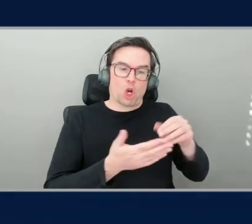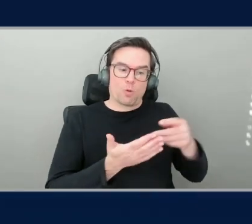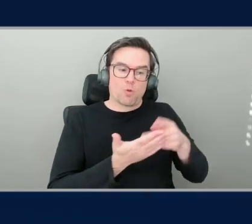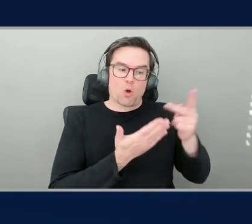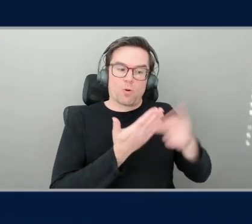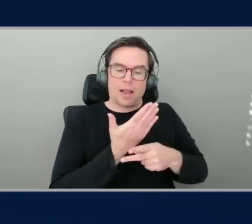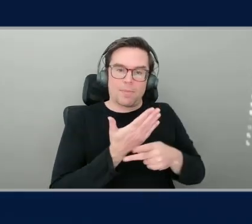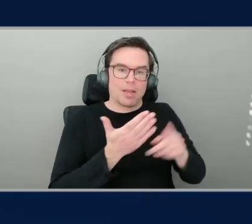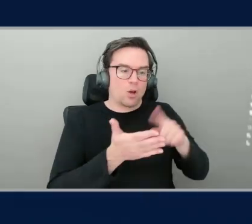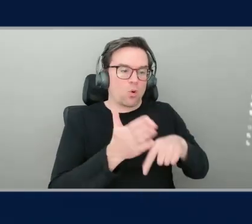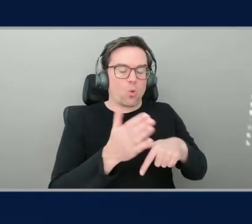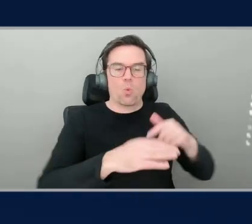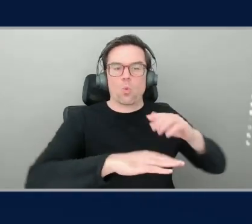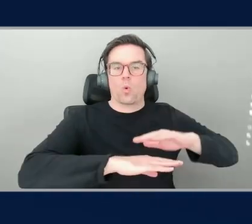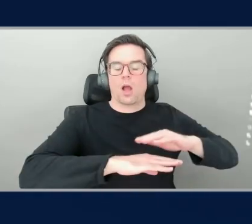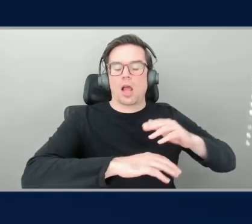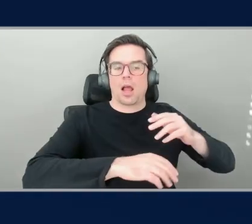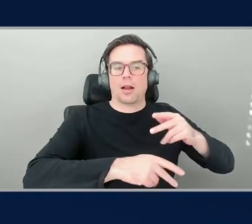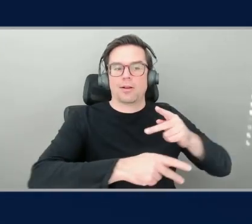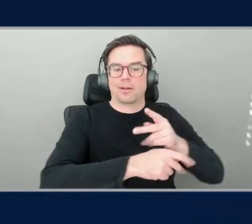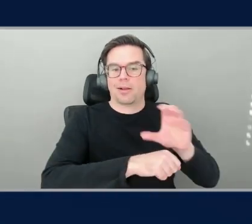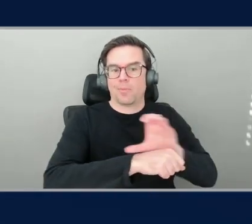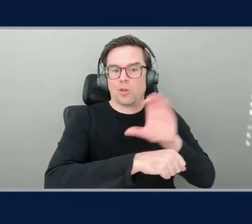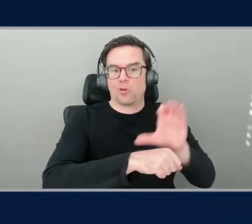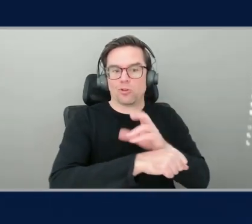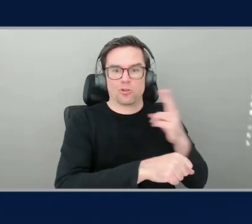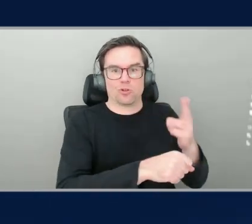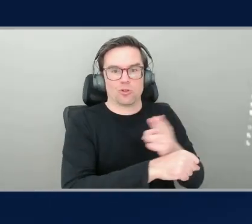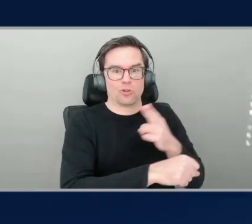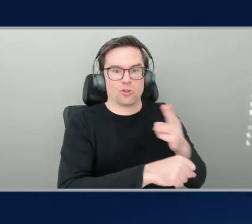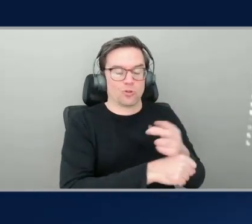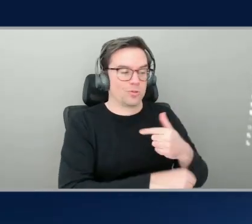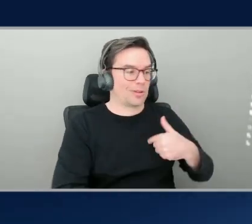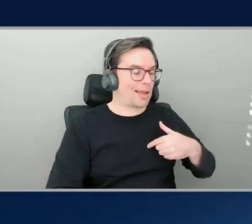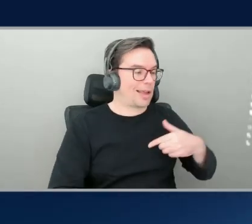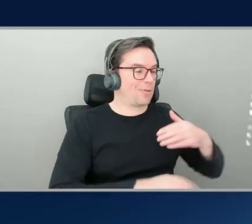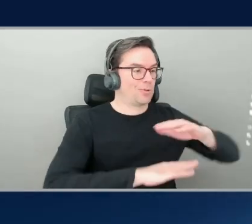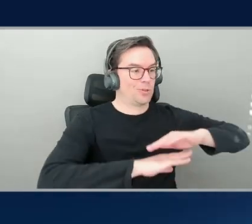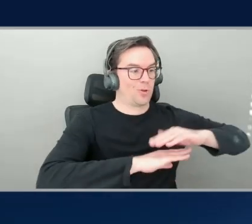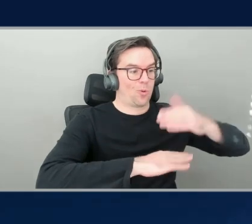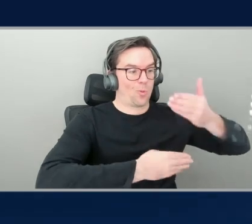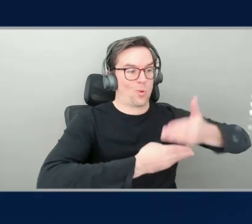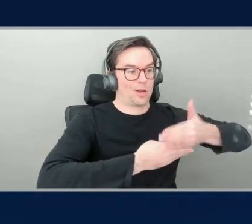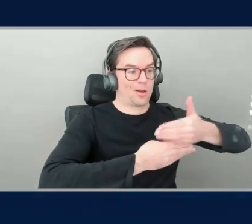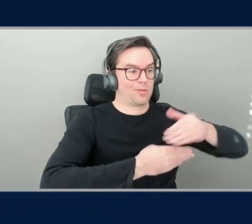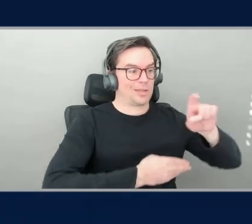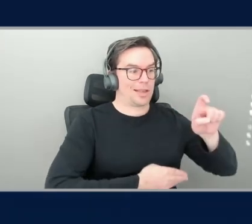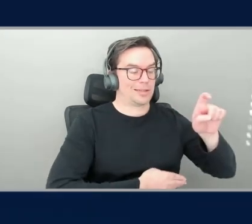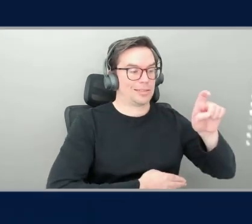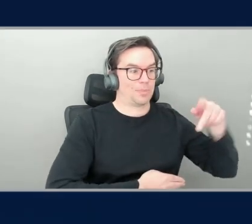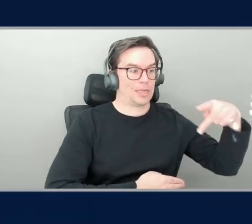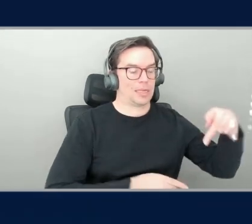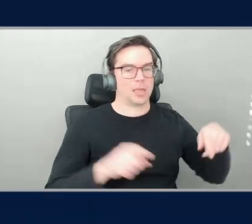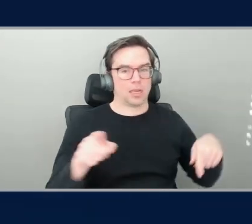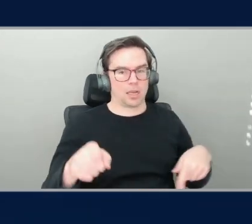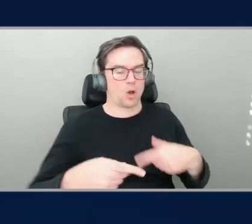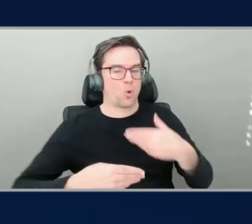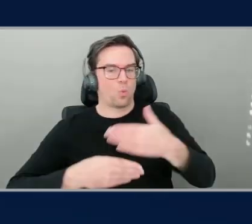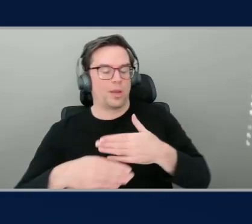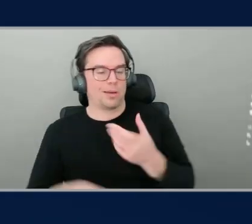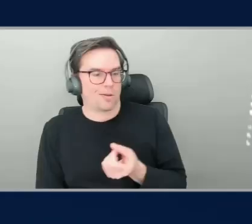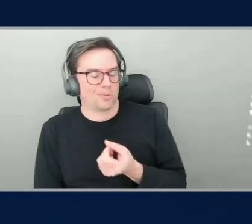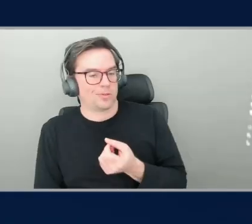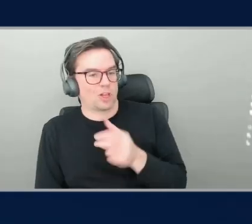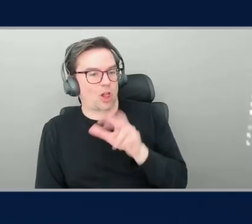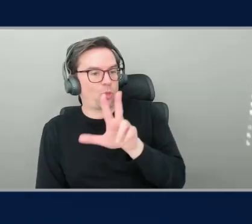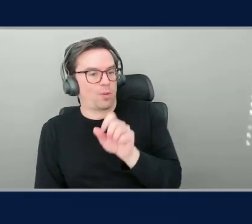He used Windows 3.11. So, you know, what can I say? And that was high school. High school. Okay. So I'm gonna